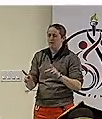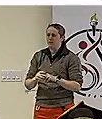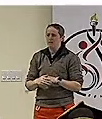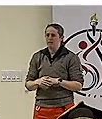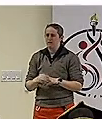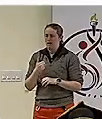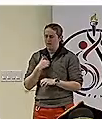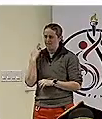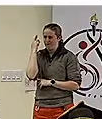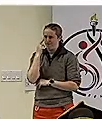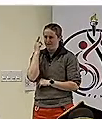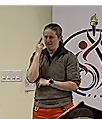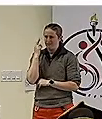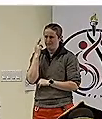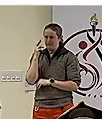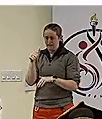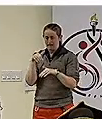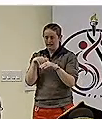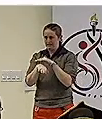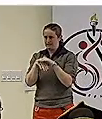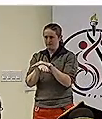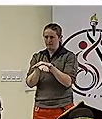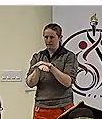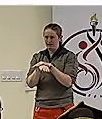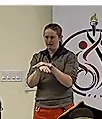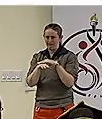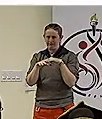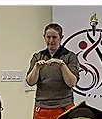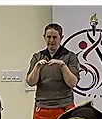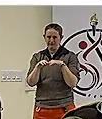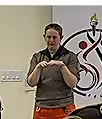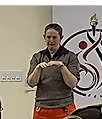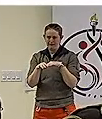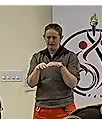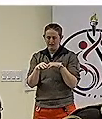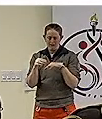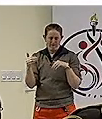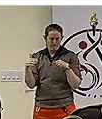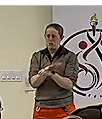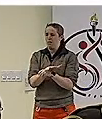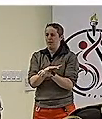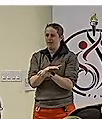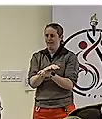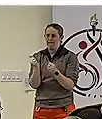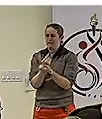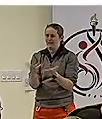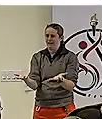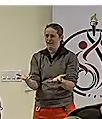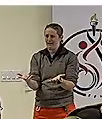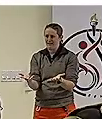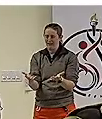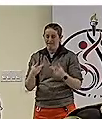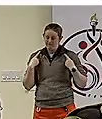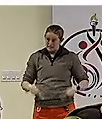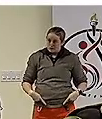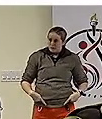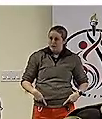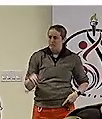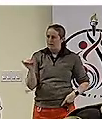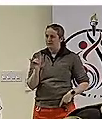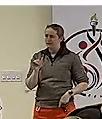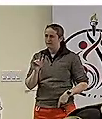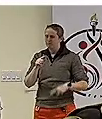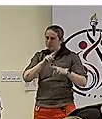that accessibility touches everything in this life, not just physical accessibility either, but accessibility in all different